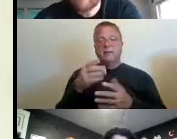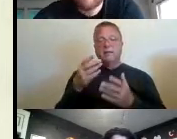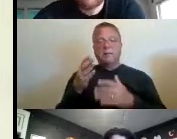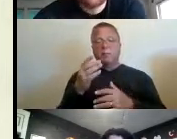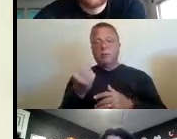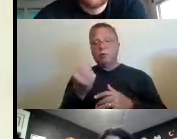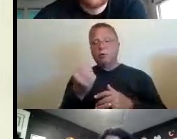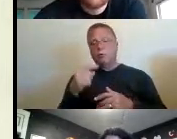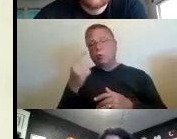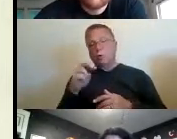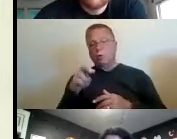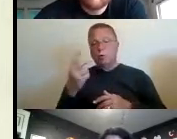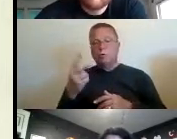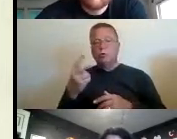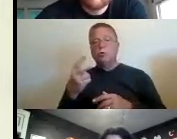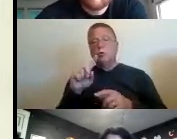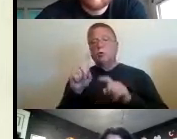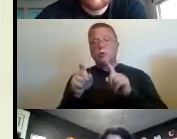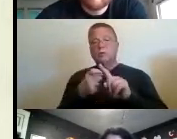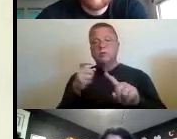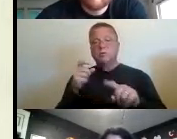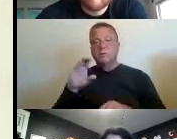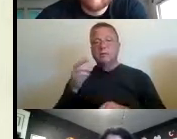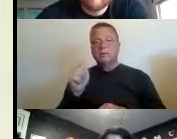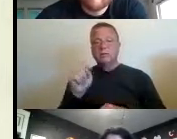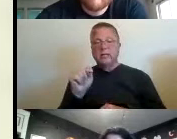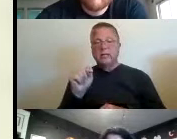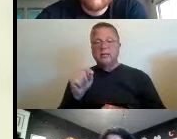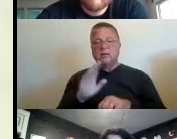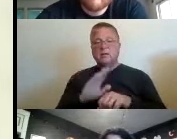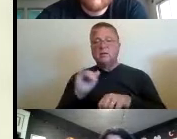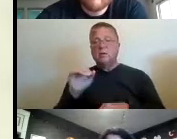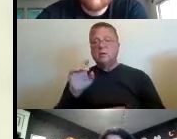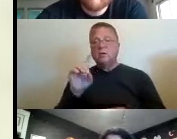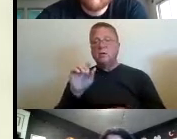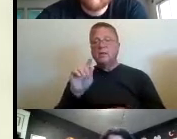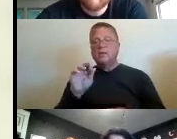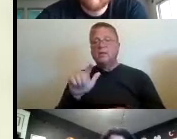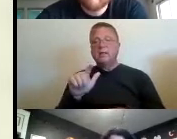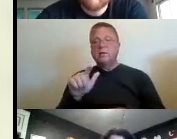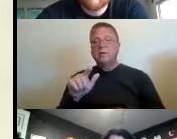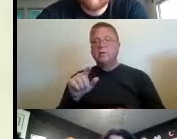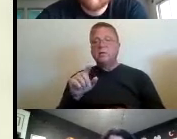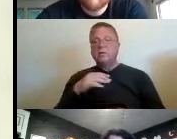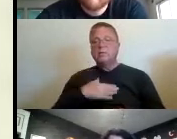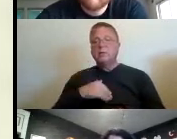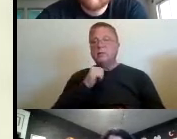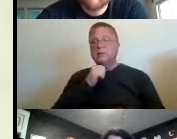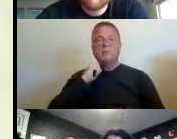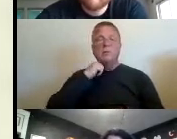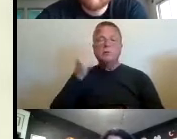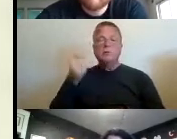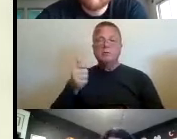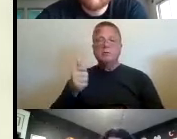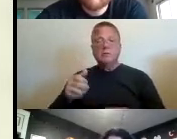maybe one or two questions from the chat. So I'm just gonna call Daniel. Daniel, please unmute yourself. Good